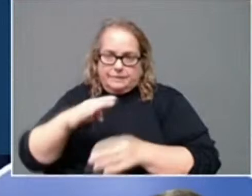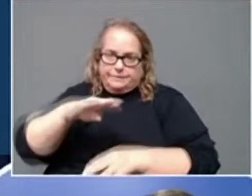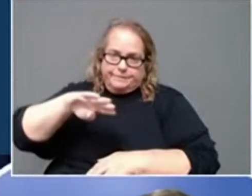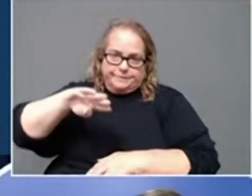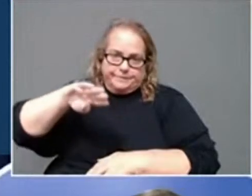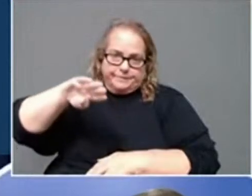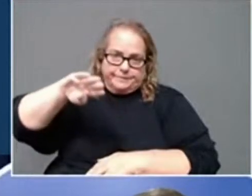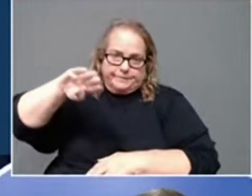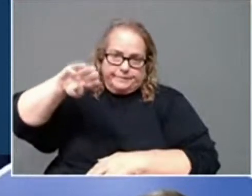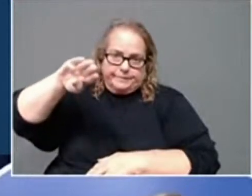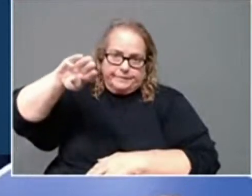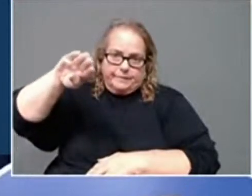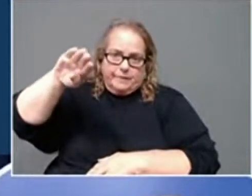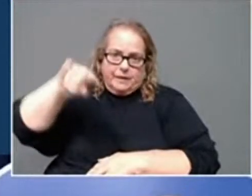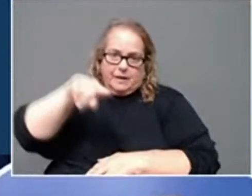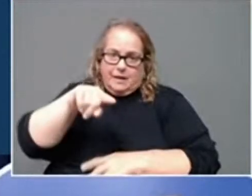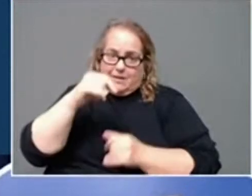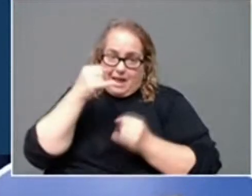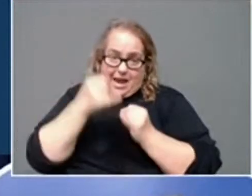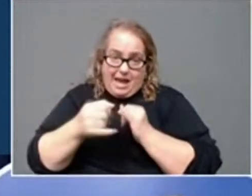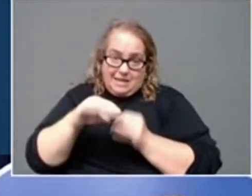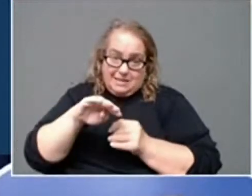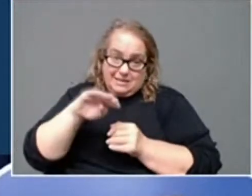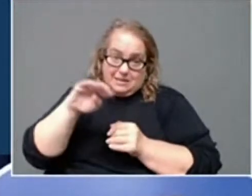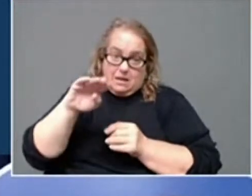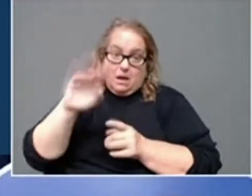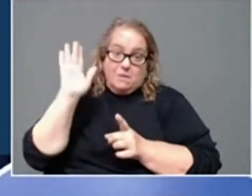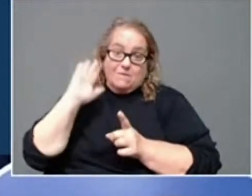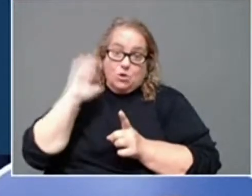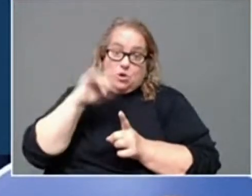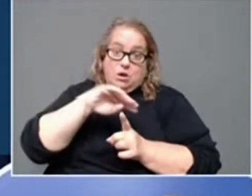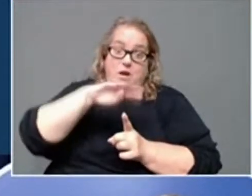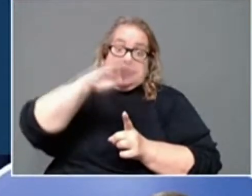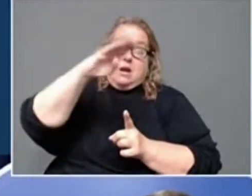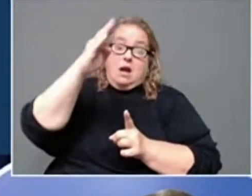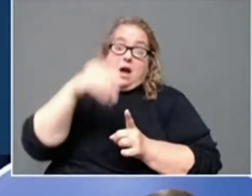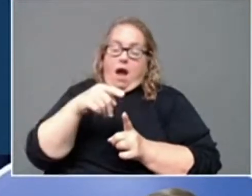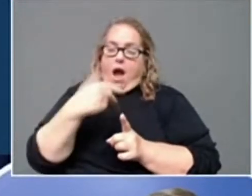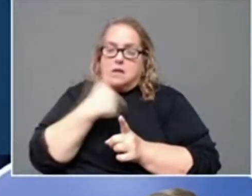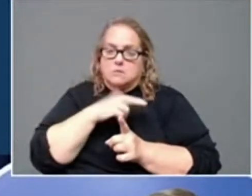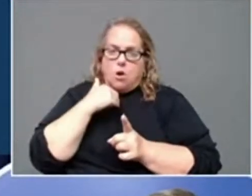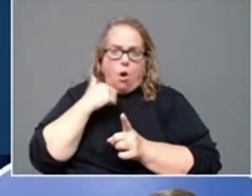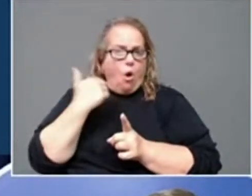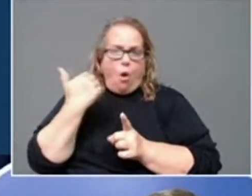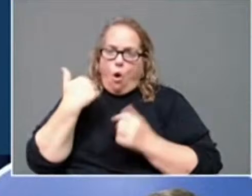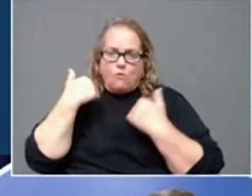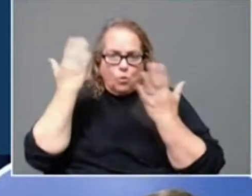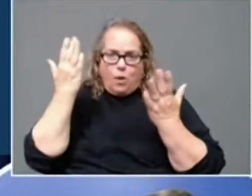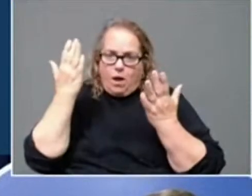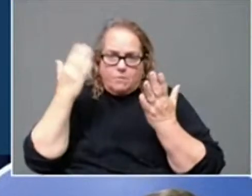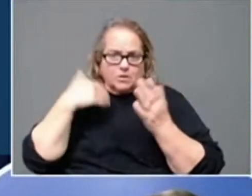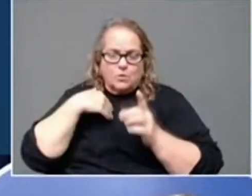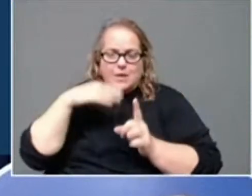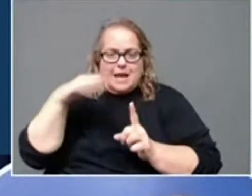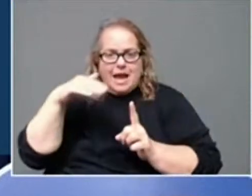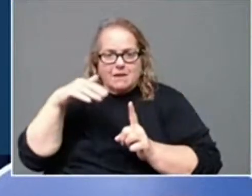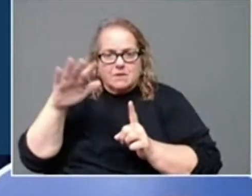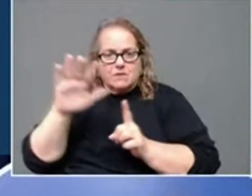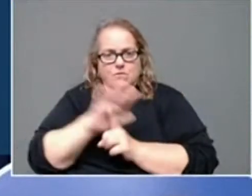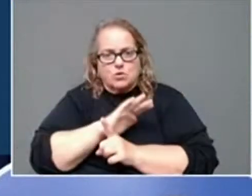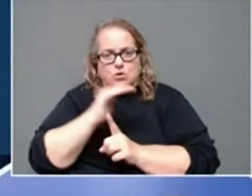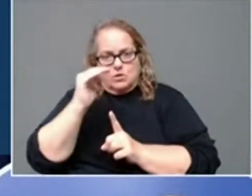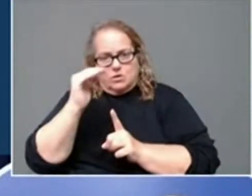last major peak you see there is when our hospitals were overwhelmed, and we have not gotten back down to